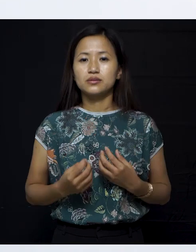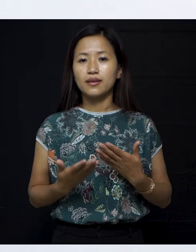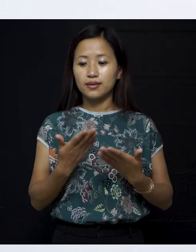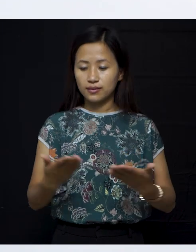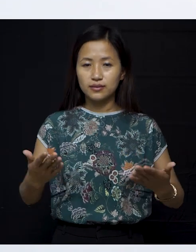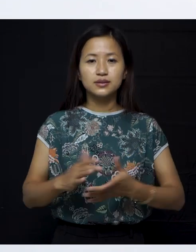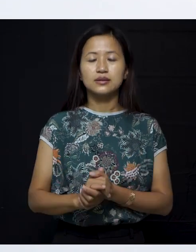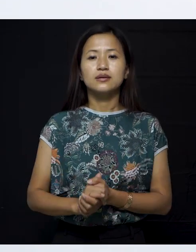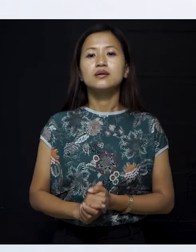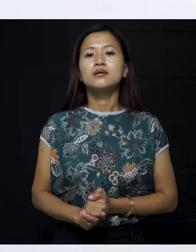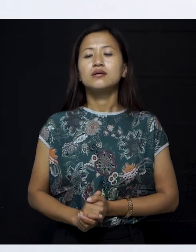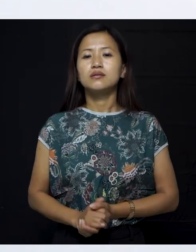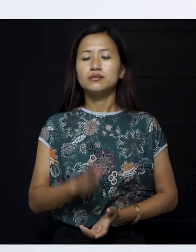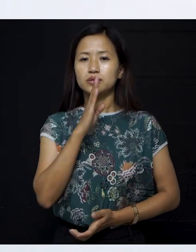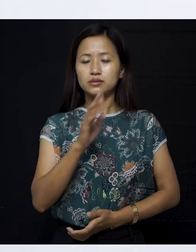also